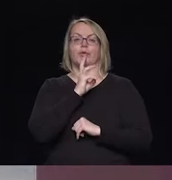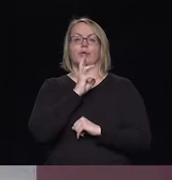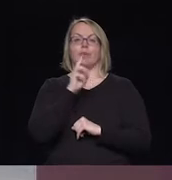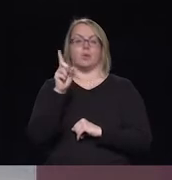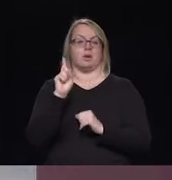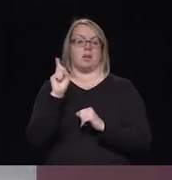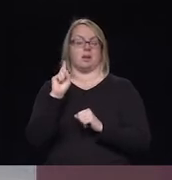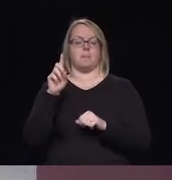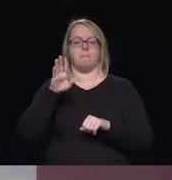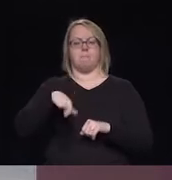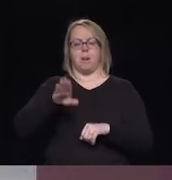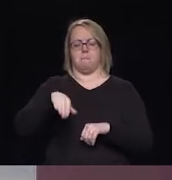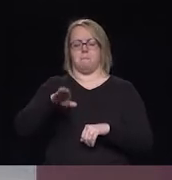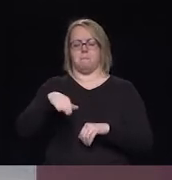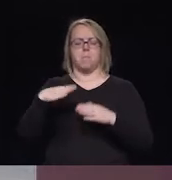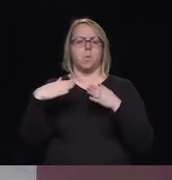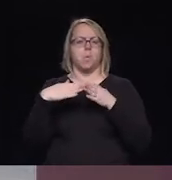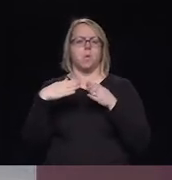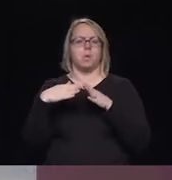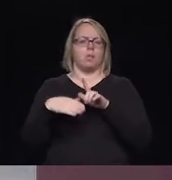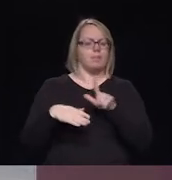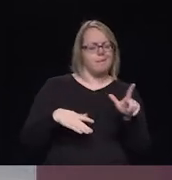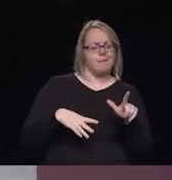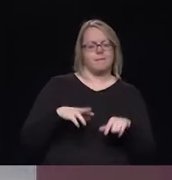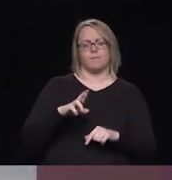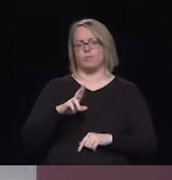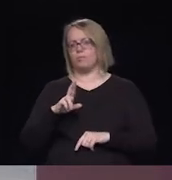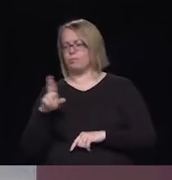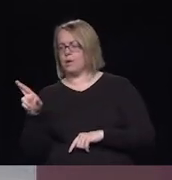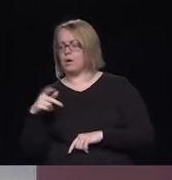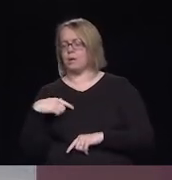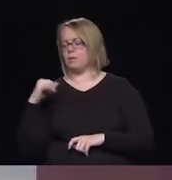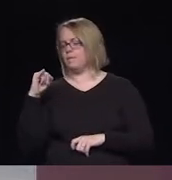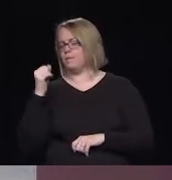lines. I'm leaving the middle